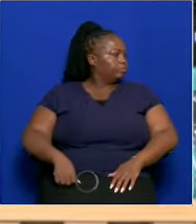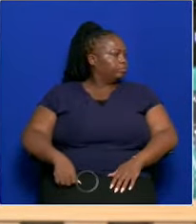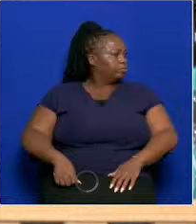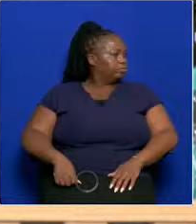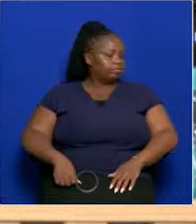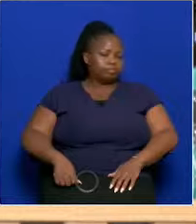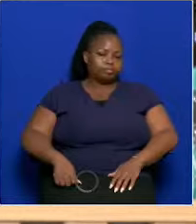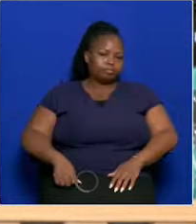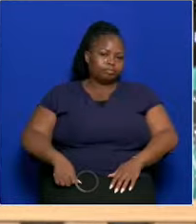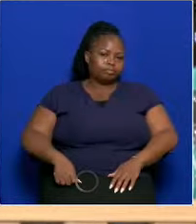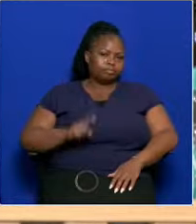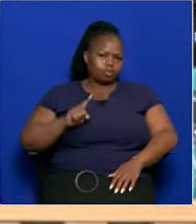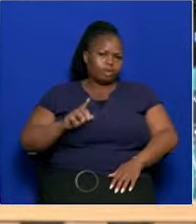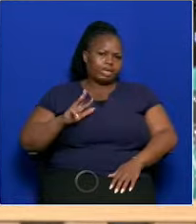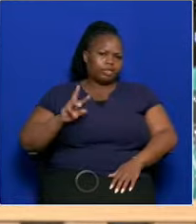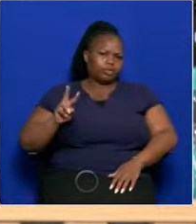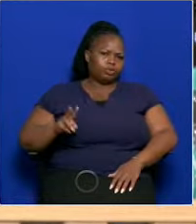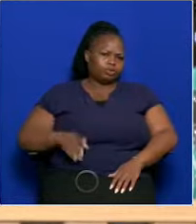192. I